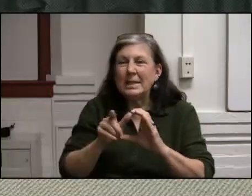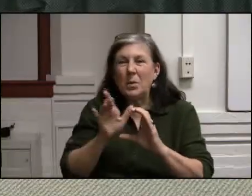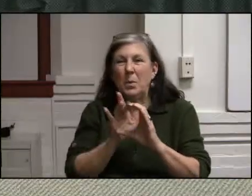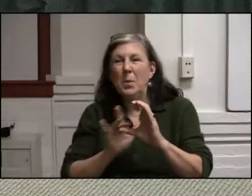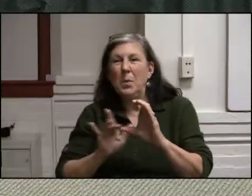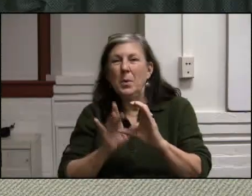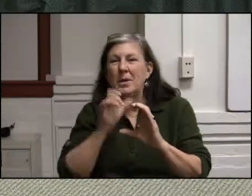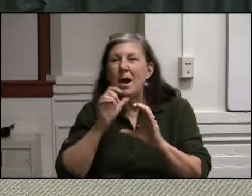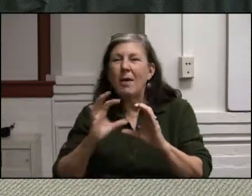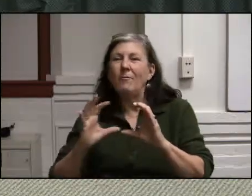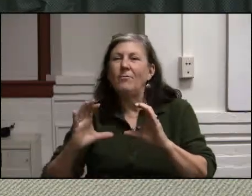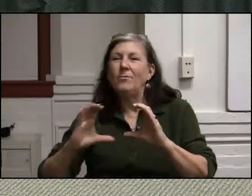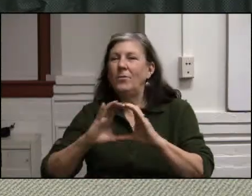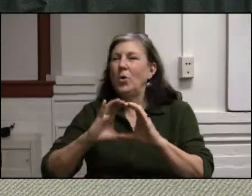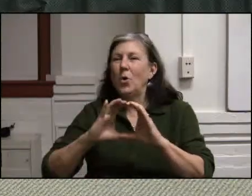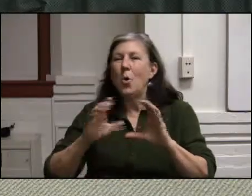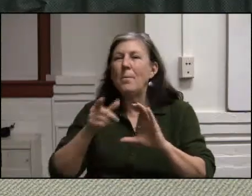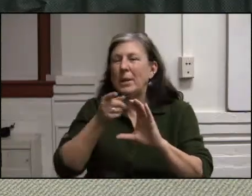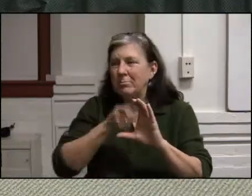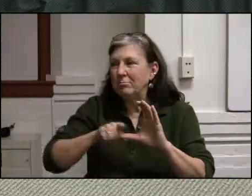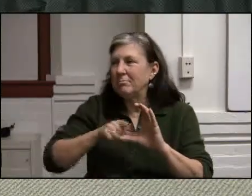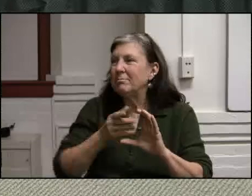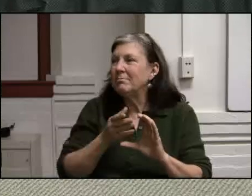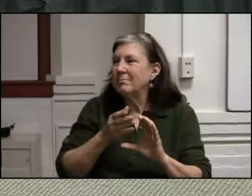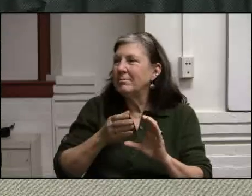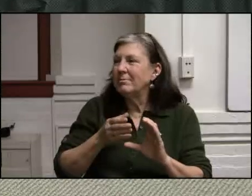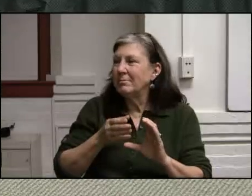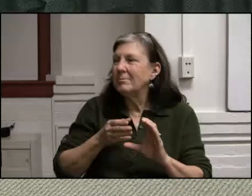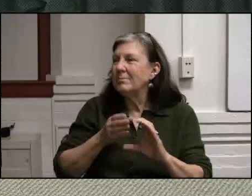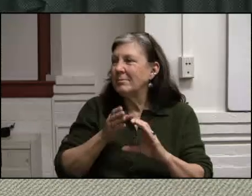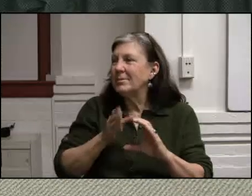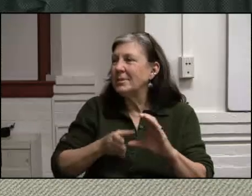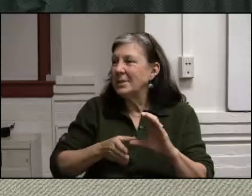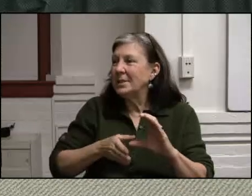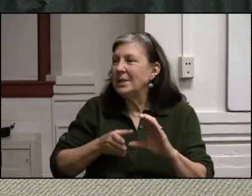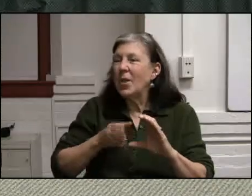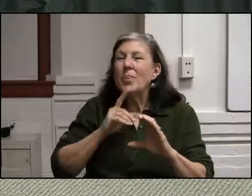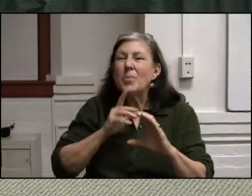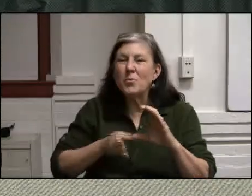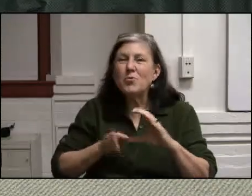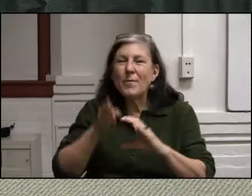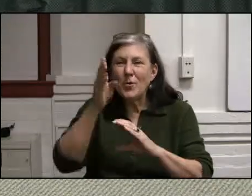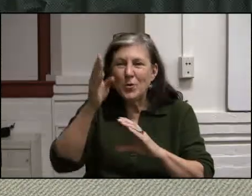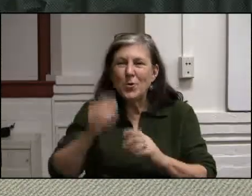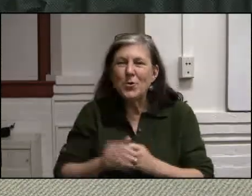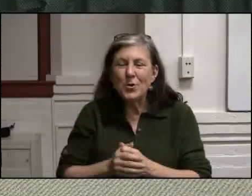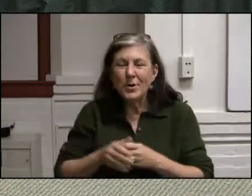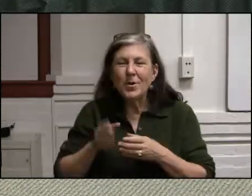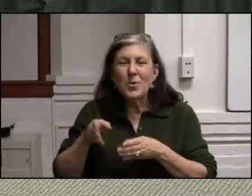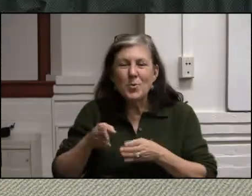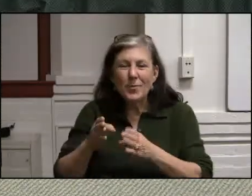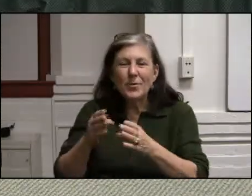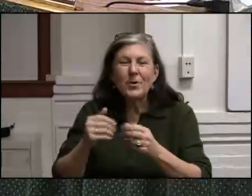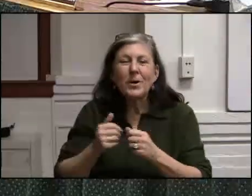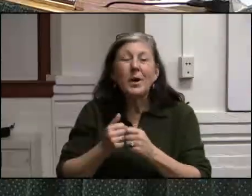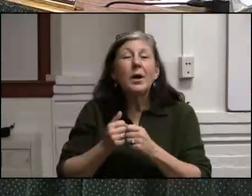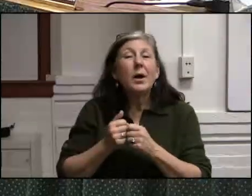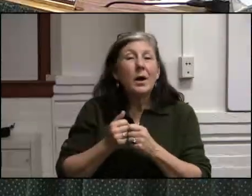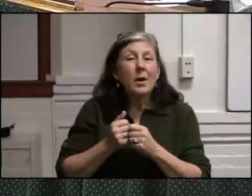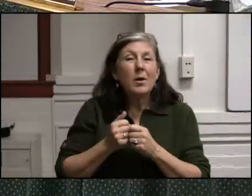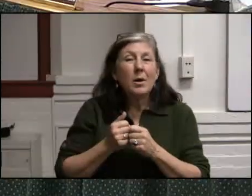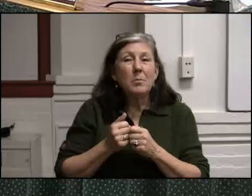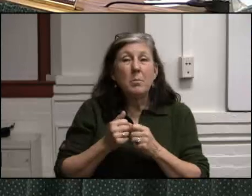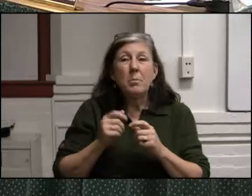downtown Brattleboro area and the developed residential area immediately around that is well served right now, actually by competitive